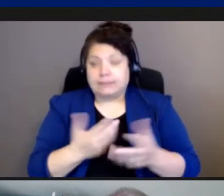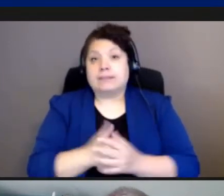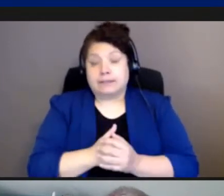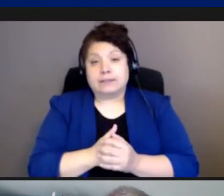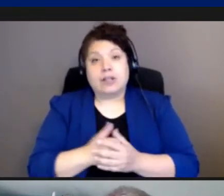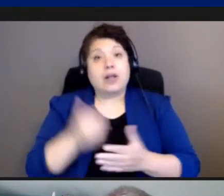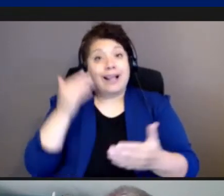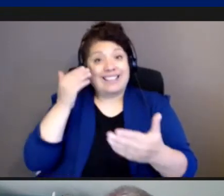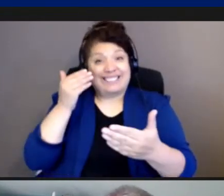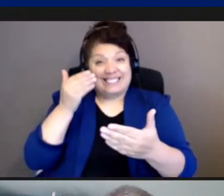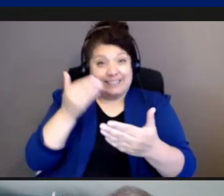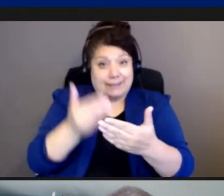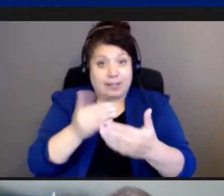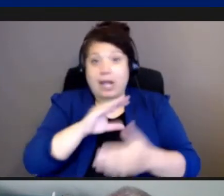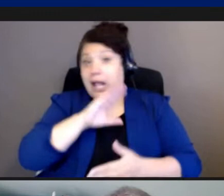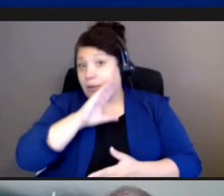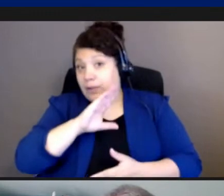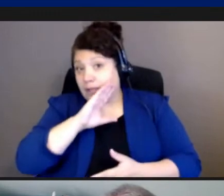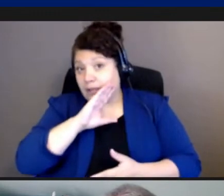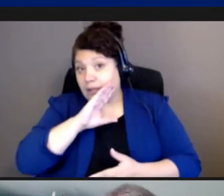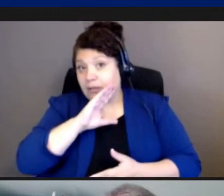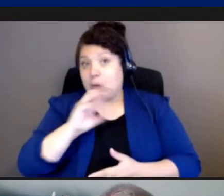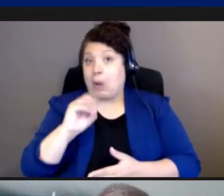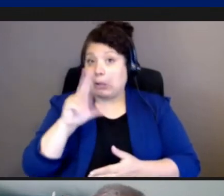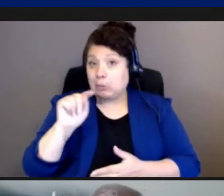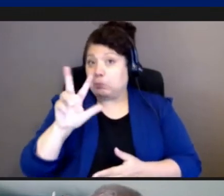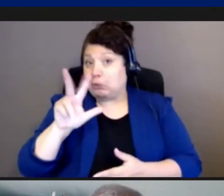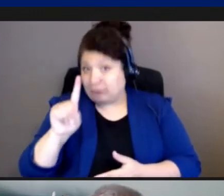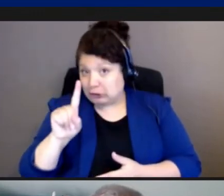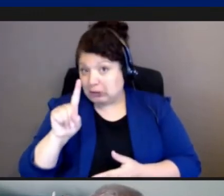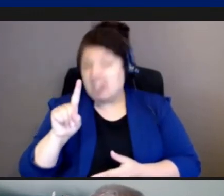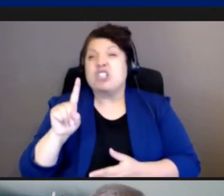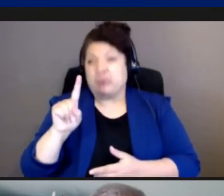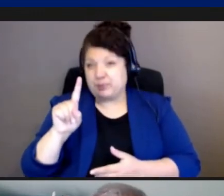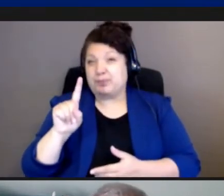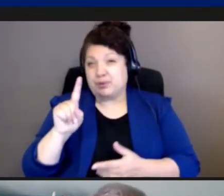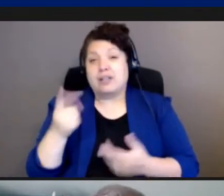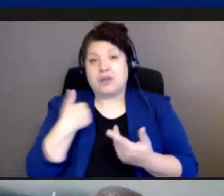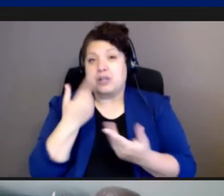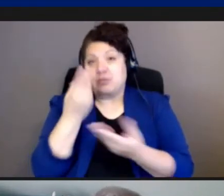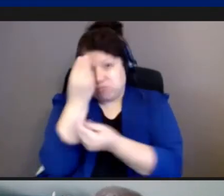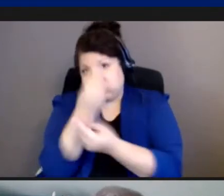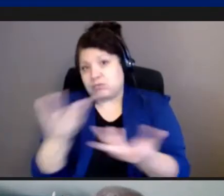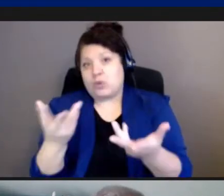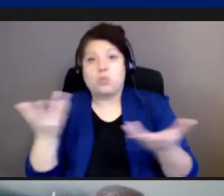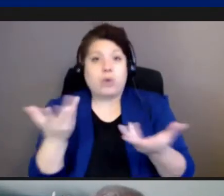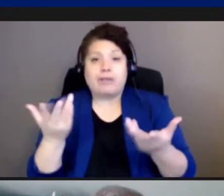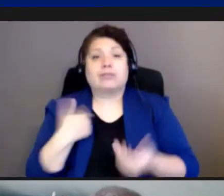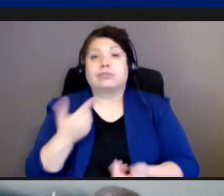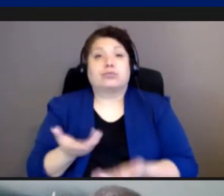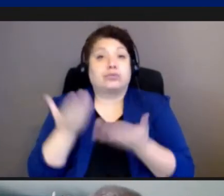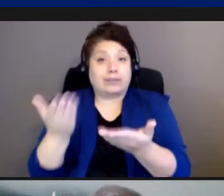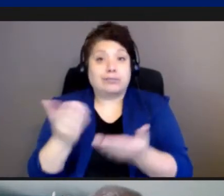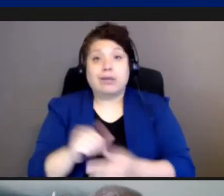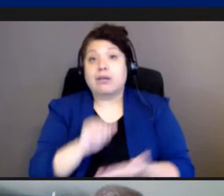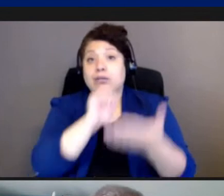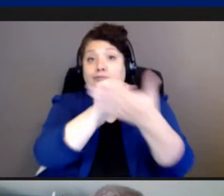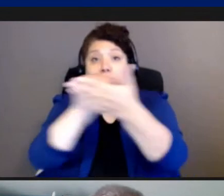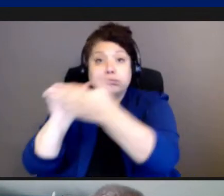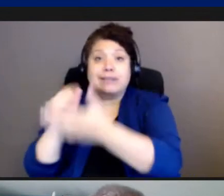to Halloween, we'll provide guidance to folks in terms of what we would recommend in terms of trick-or-treating.